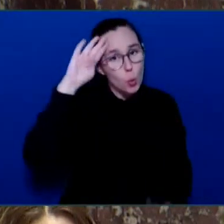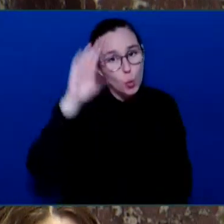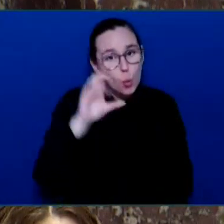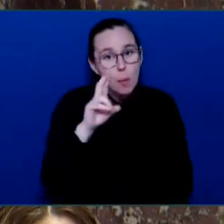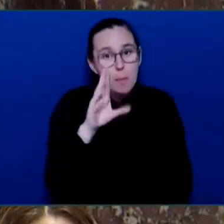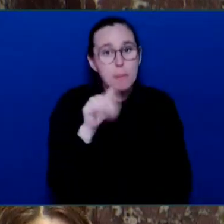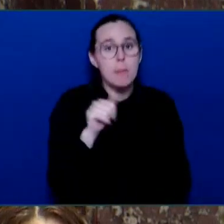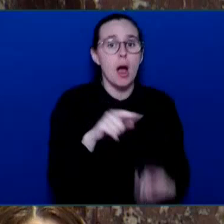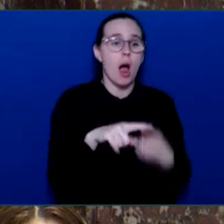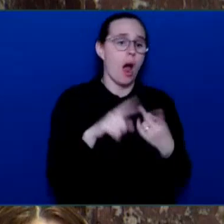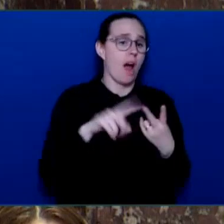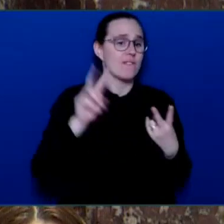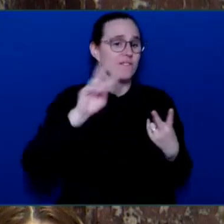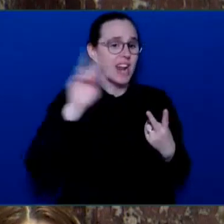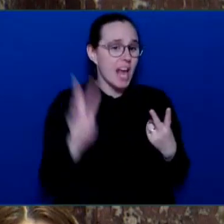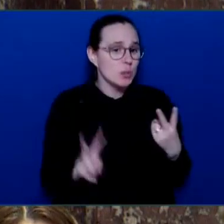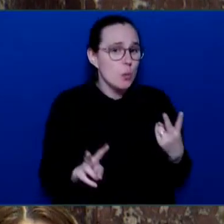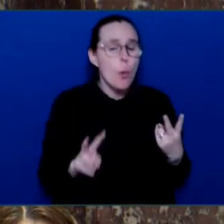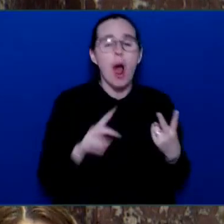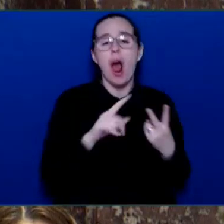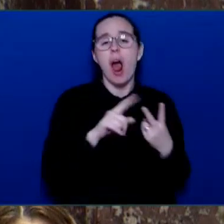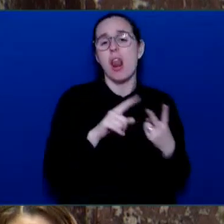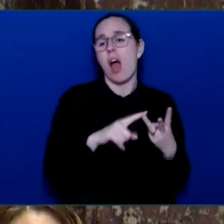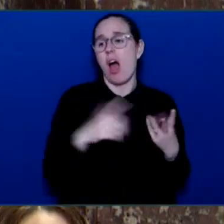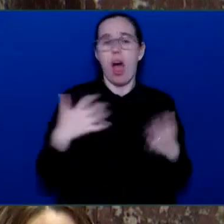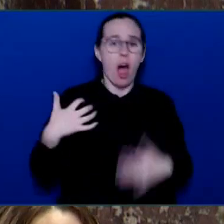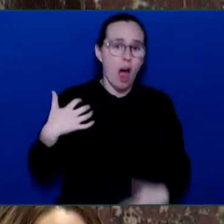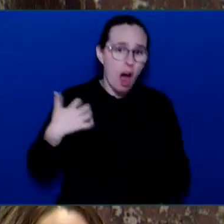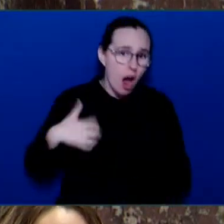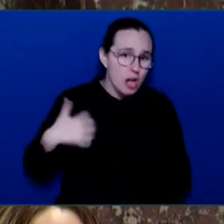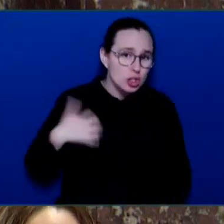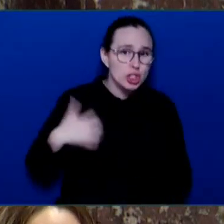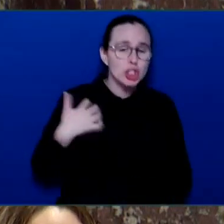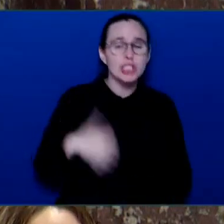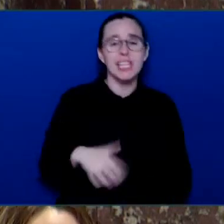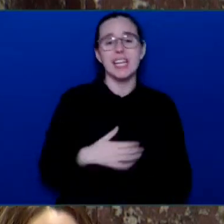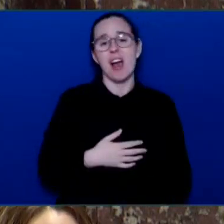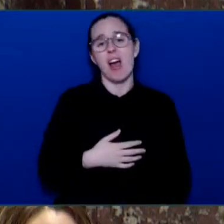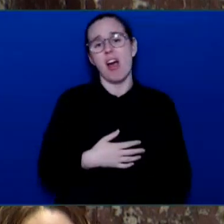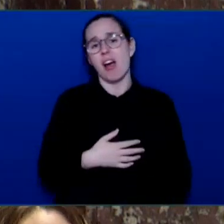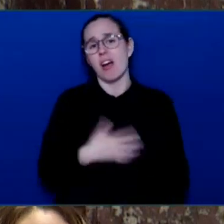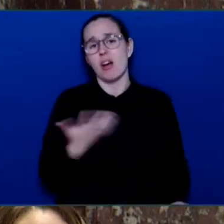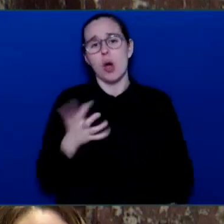approach. The reality is... Member has the floor.